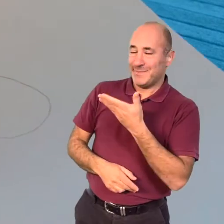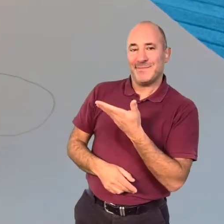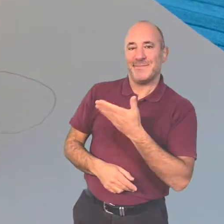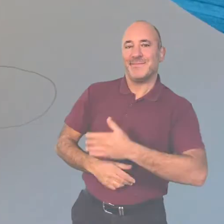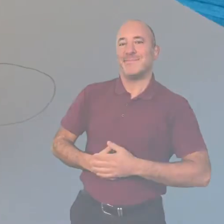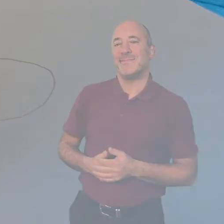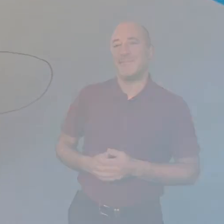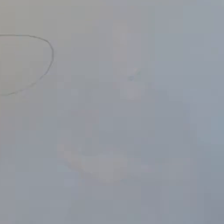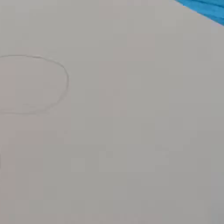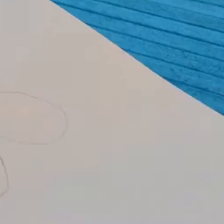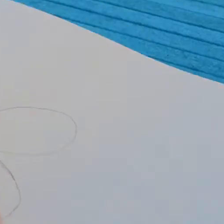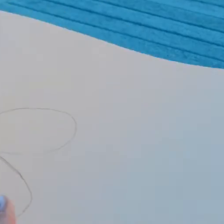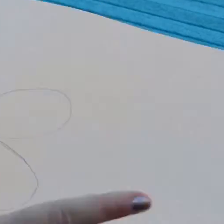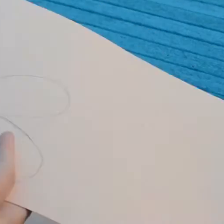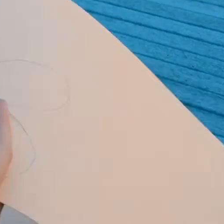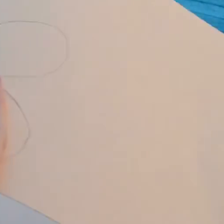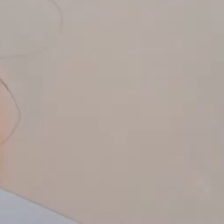butterfly.